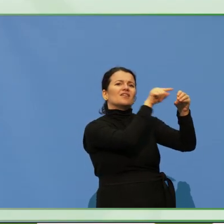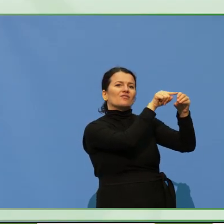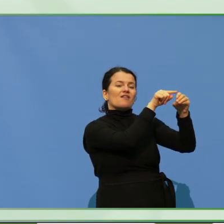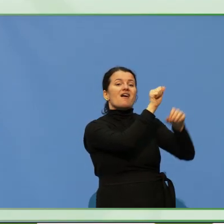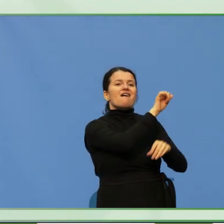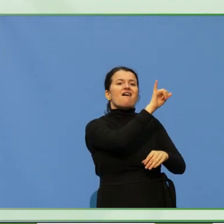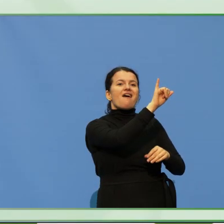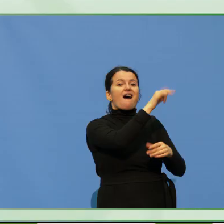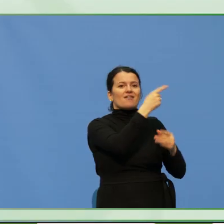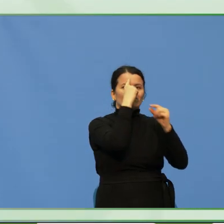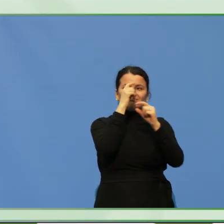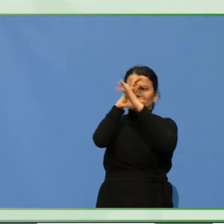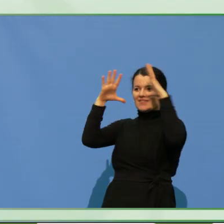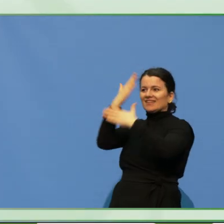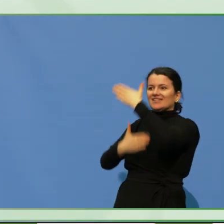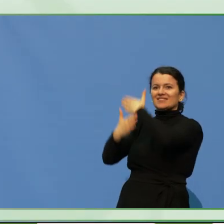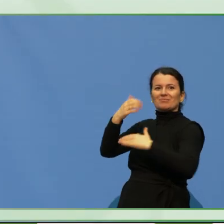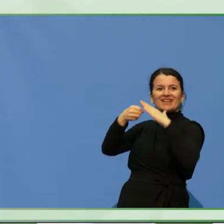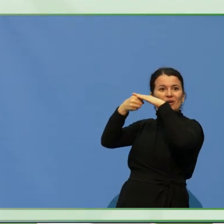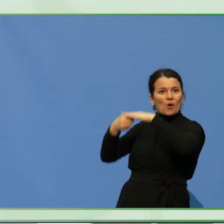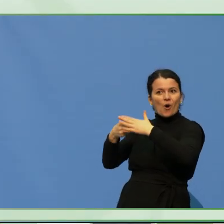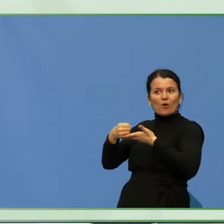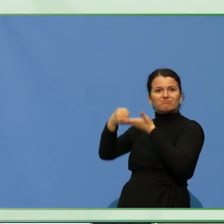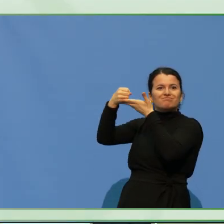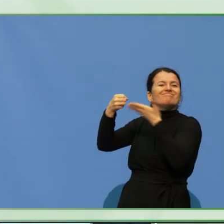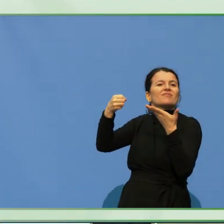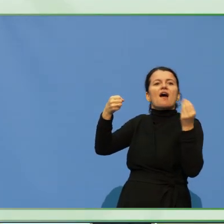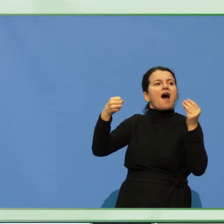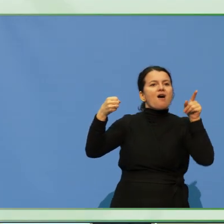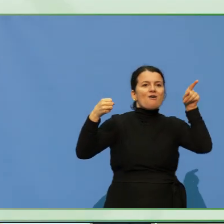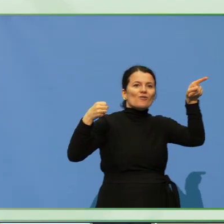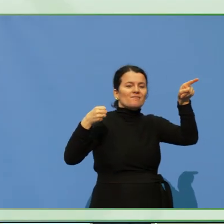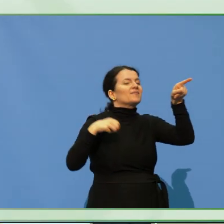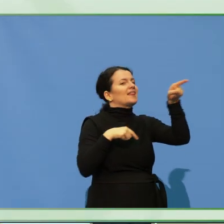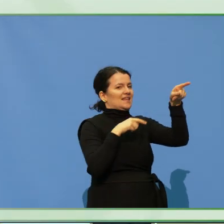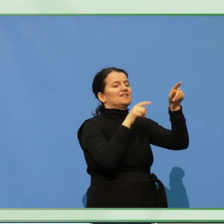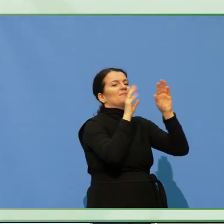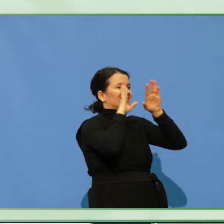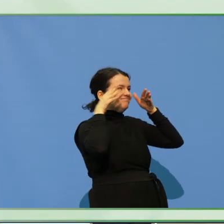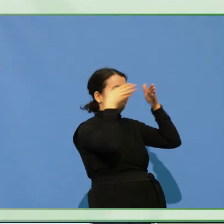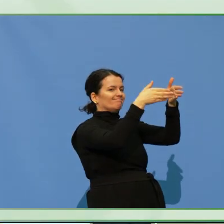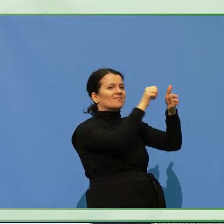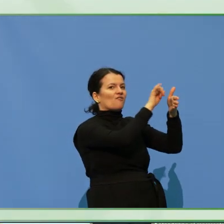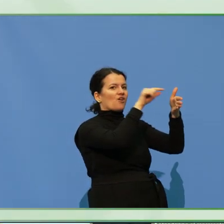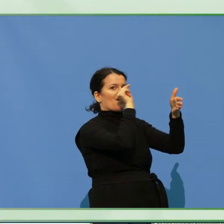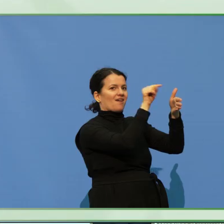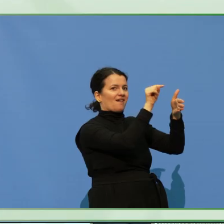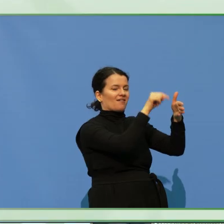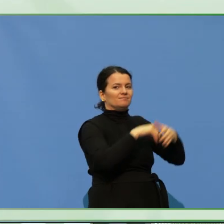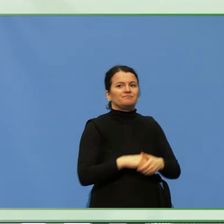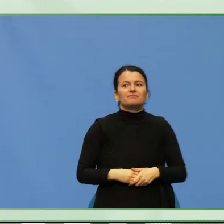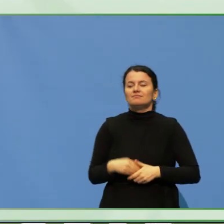So, and I do want to touch on this as we do move to AI. You know, the systems that you build to